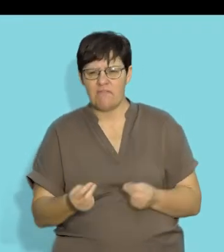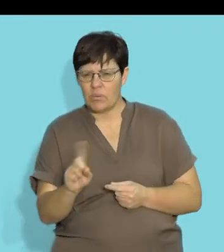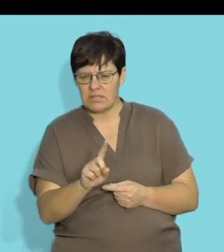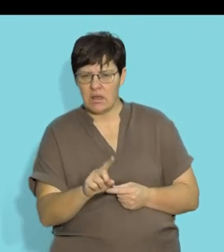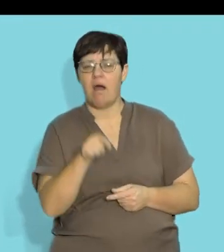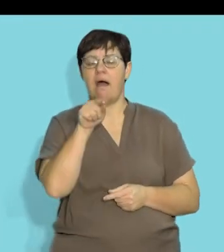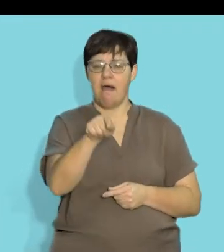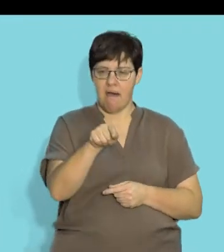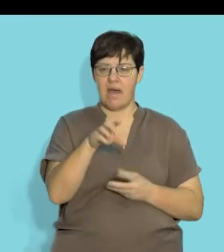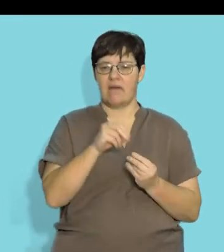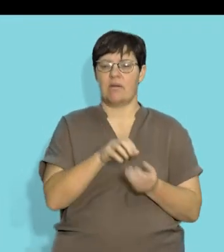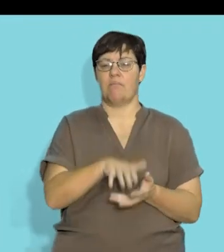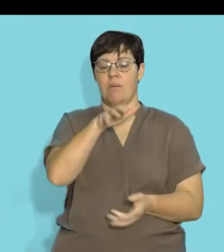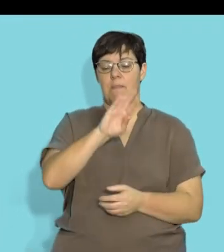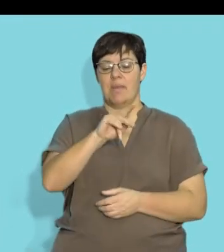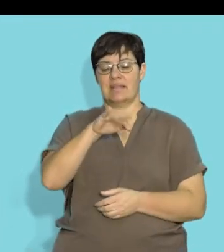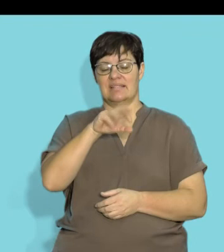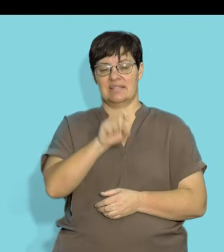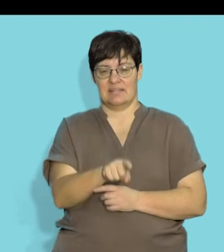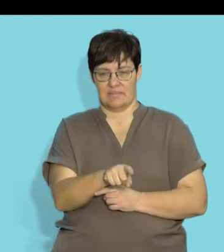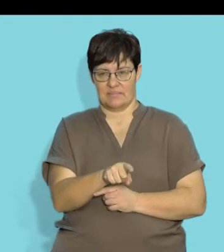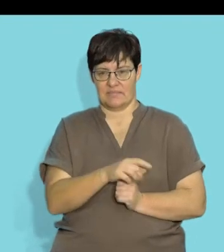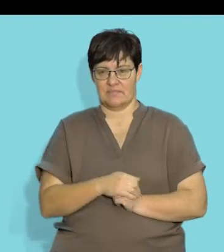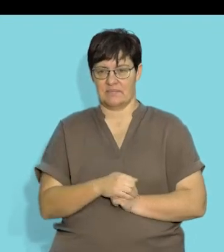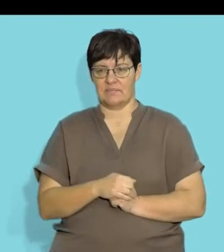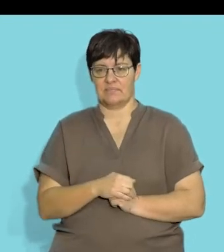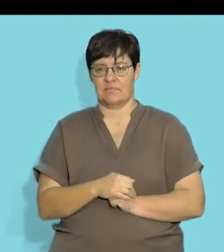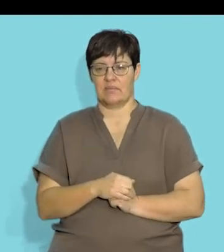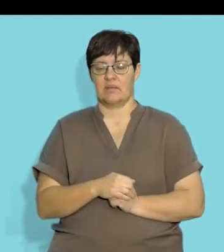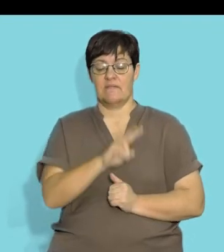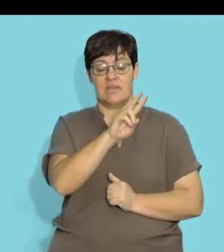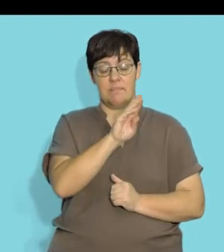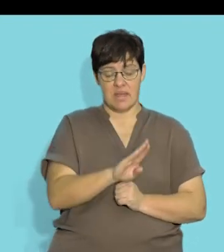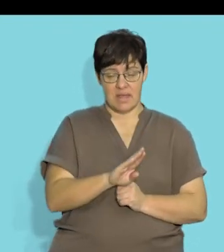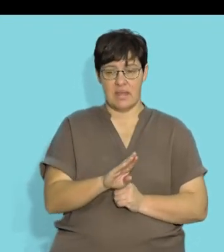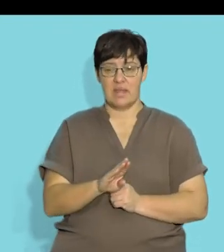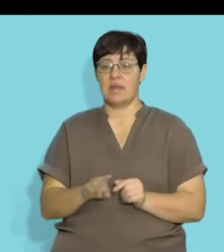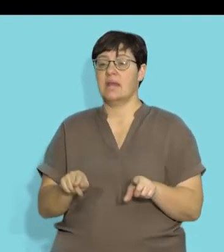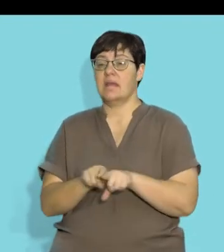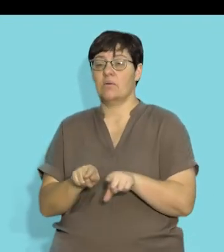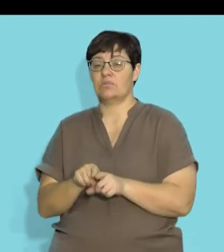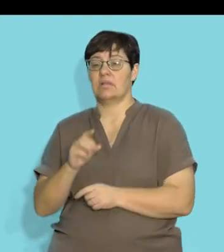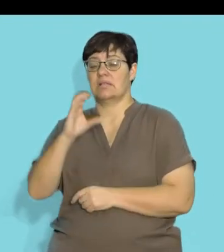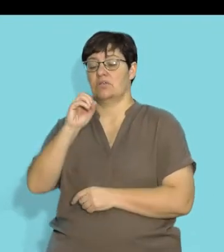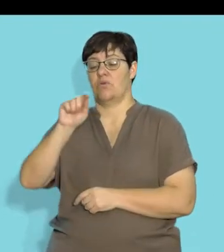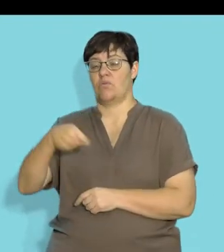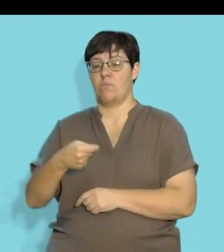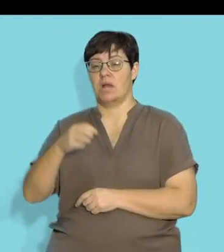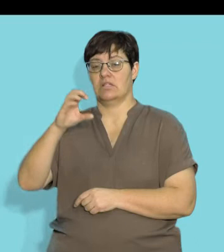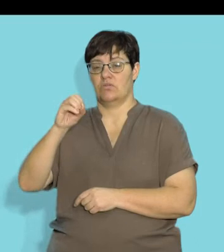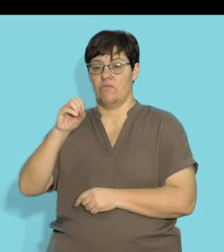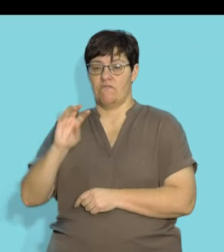also have volume of base, okay? Volume of base is equals to, what do we have?